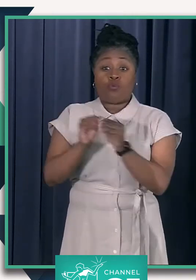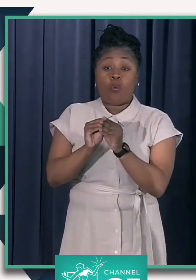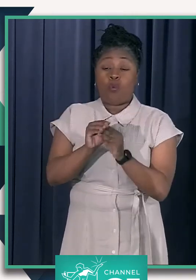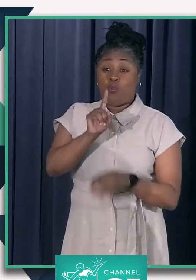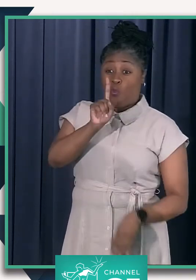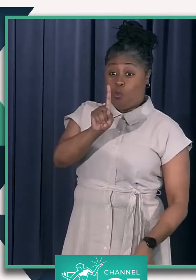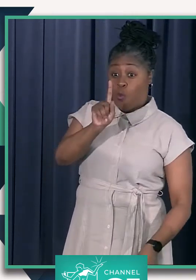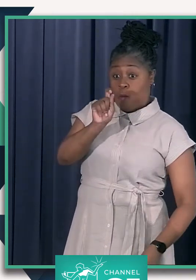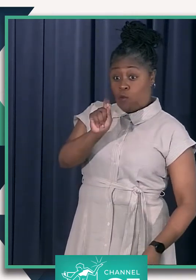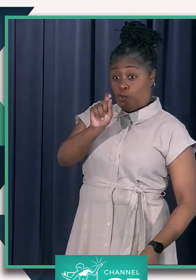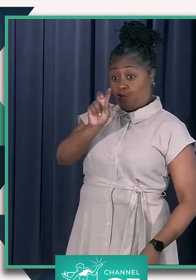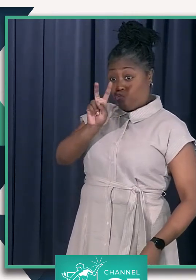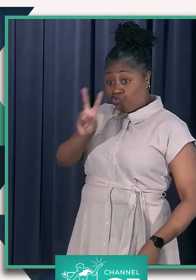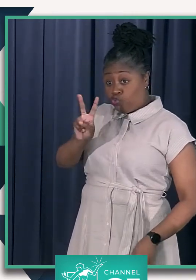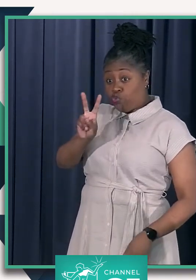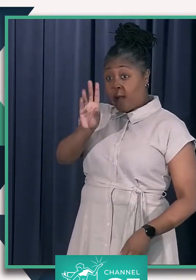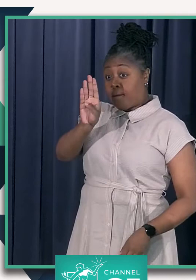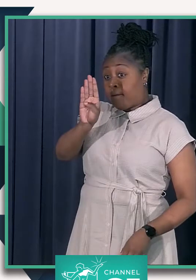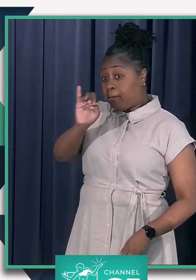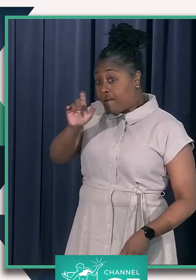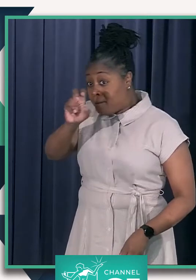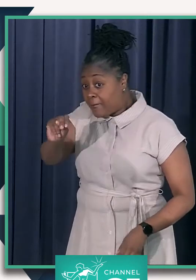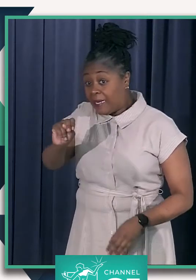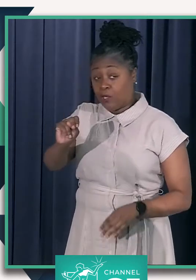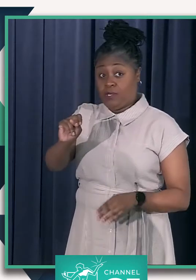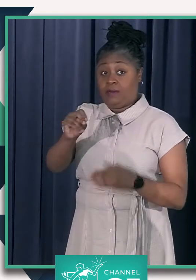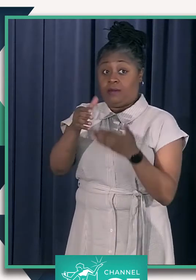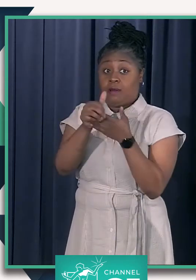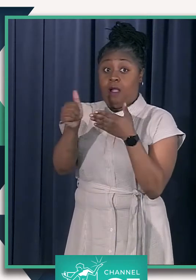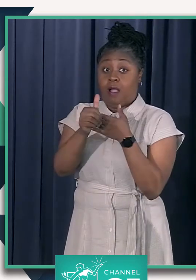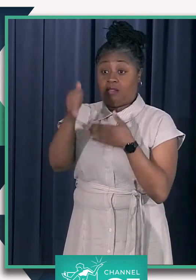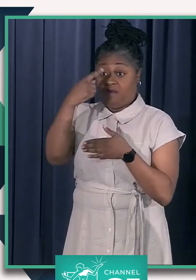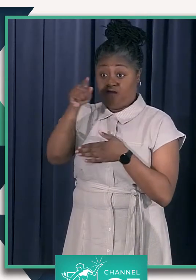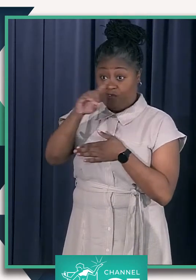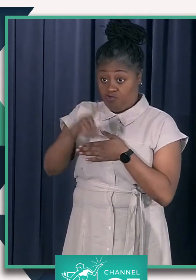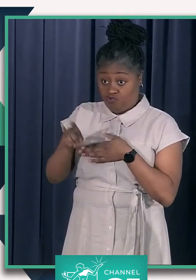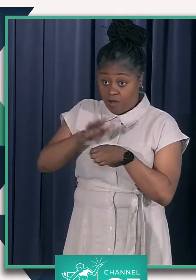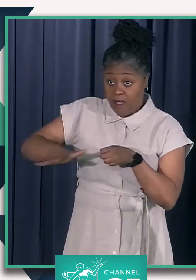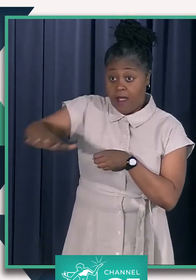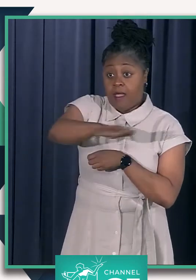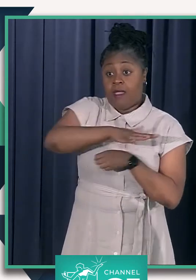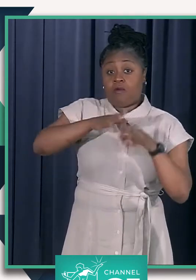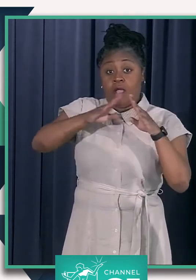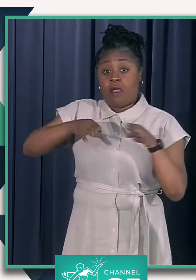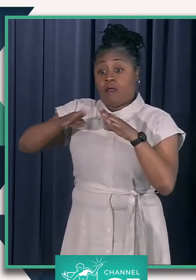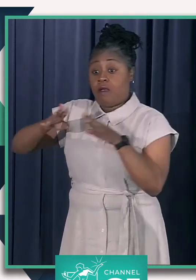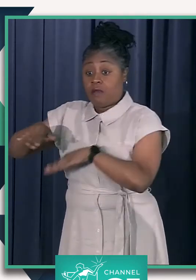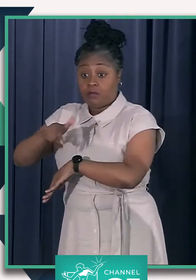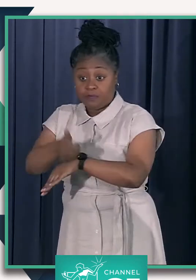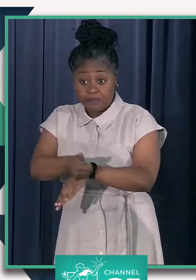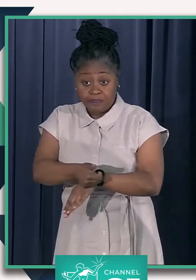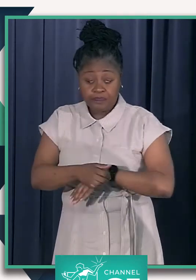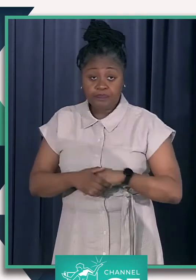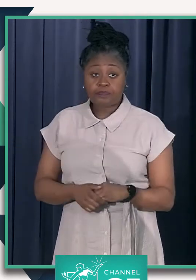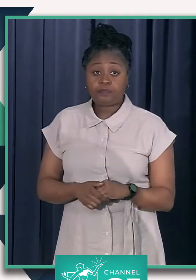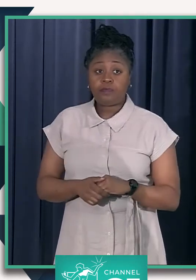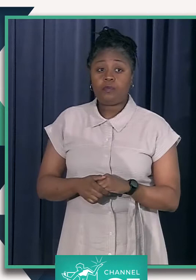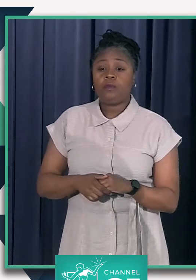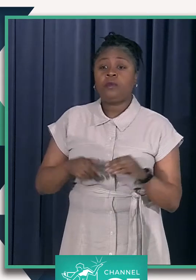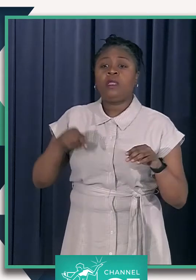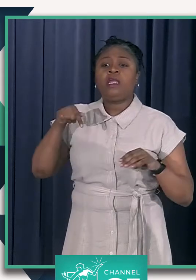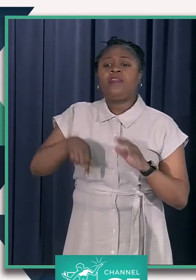into Detroit neighborhoods. But this role with the Detroit Housing for the Future Fund,